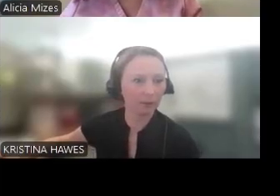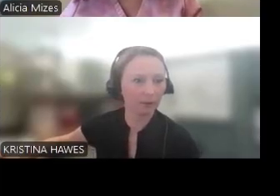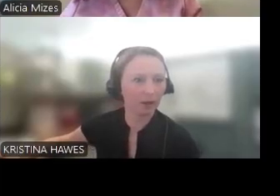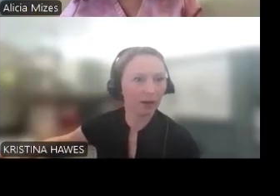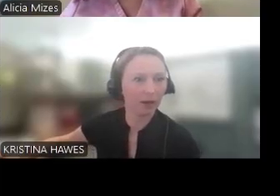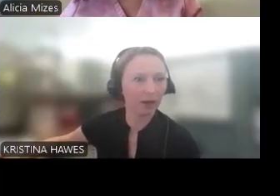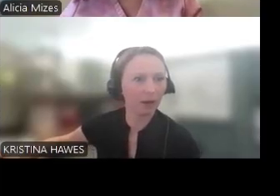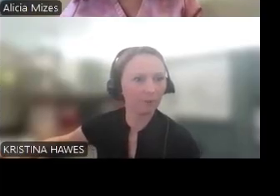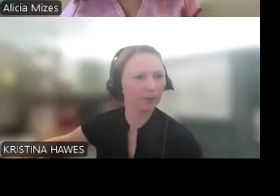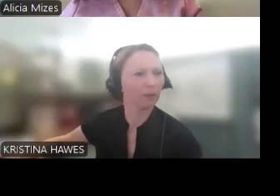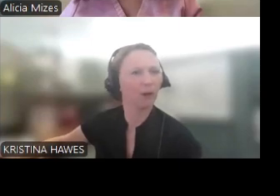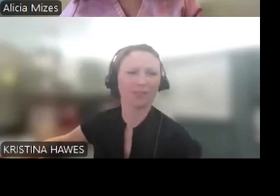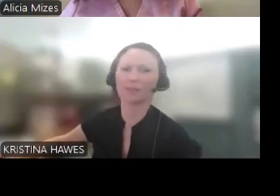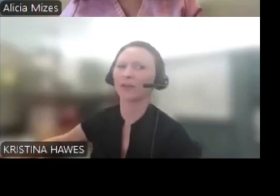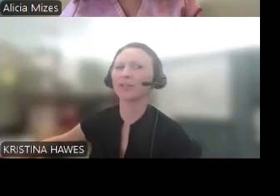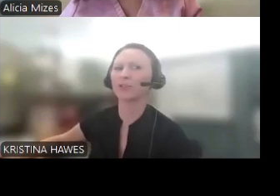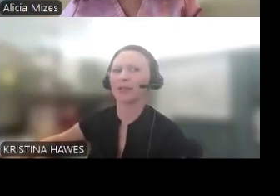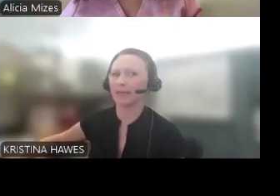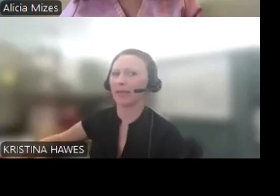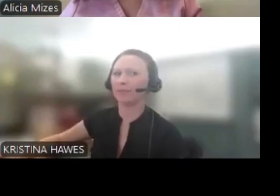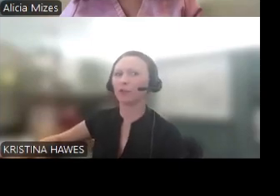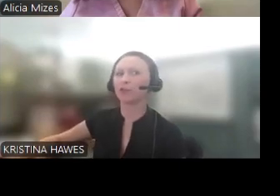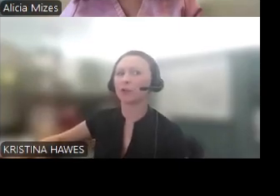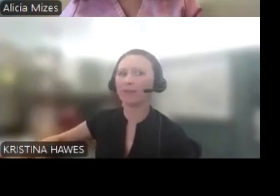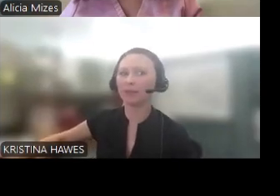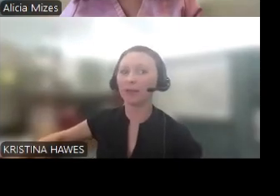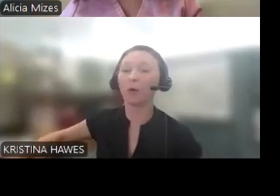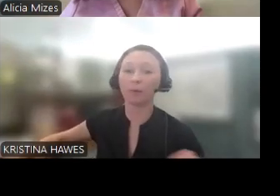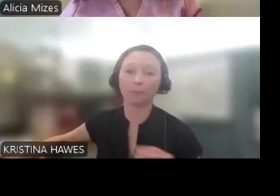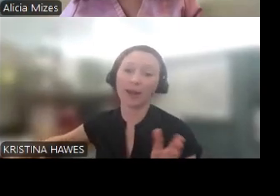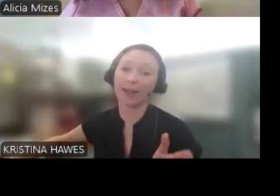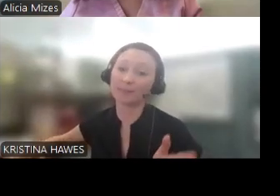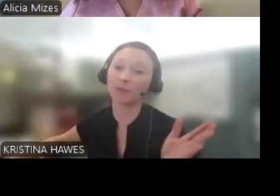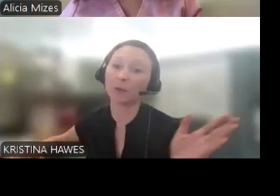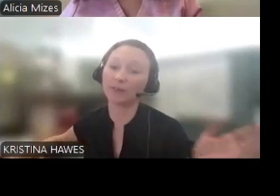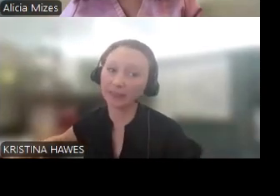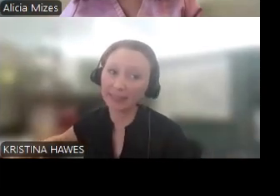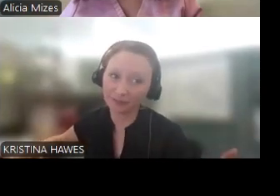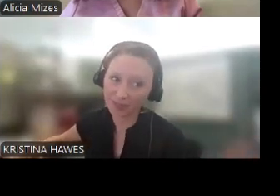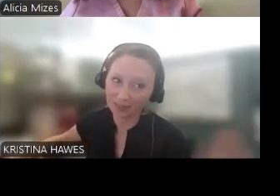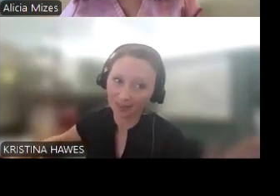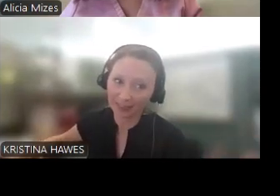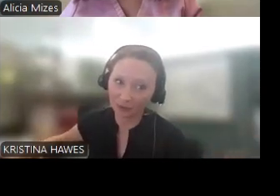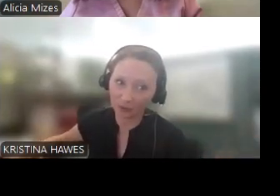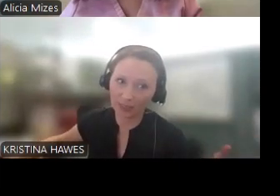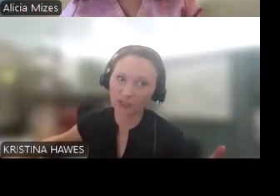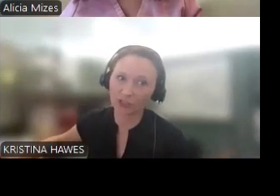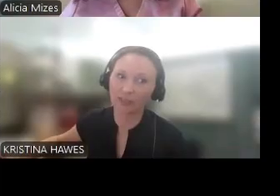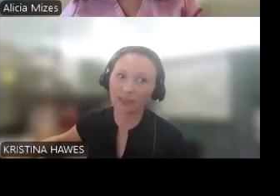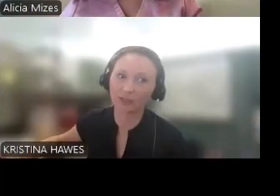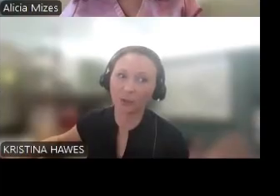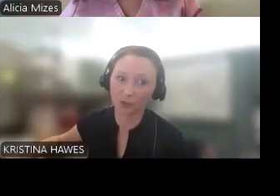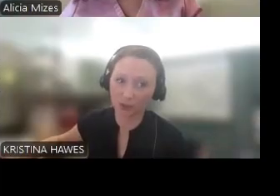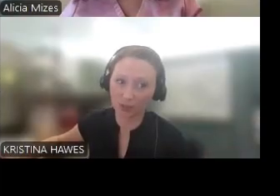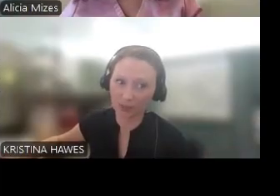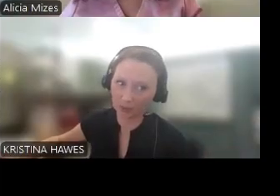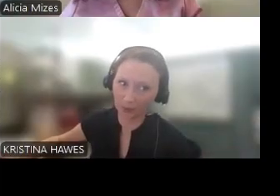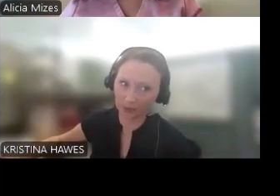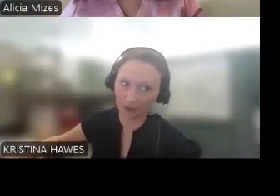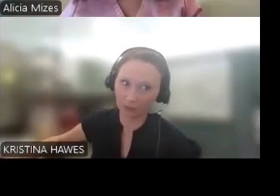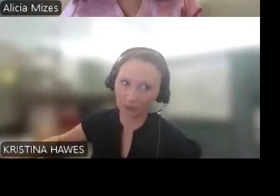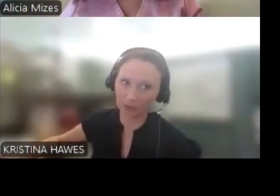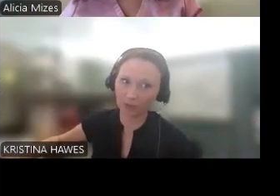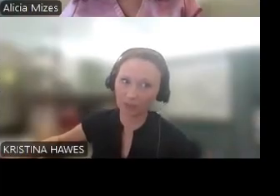Great. Um, oh, this is very interesting. If you're traveling, or perhaps if you have lived in a location that's closer to